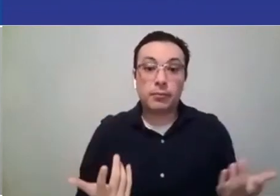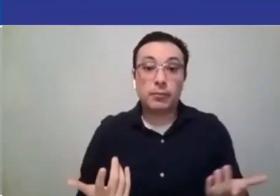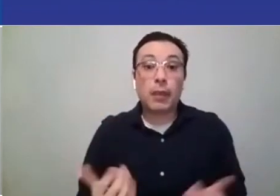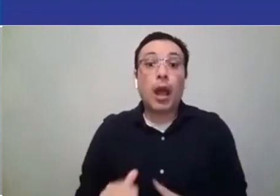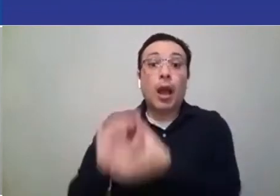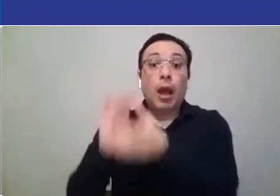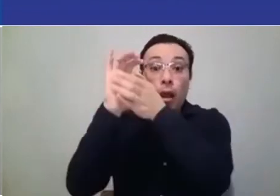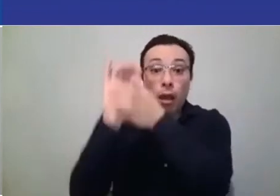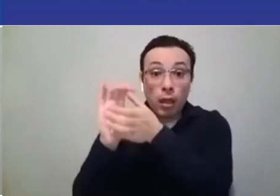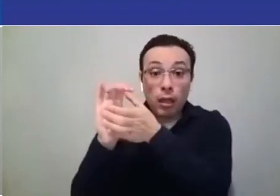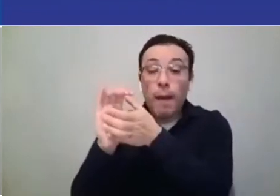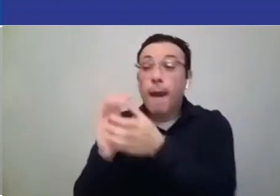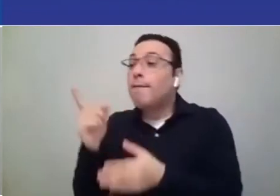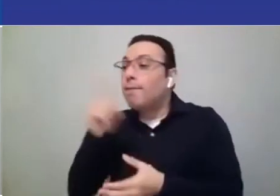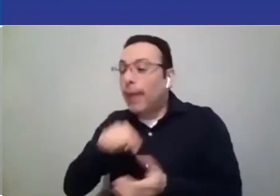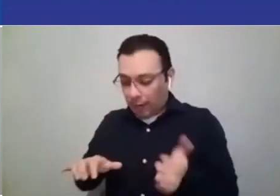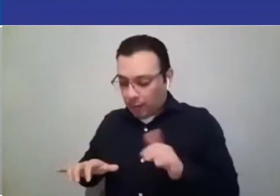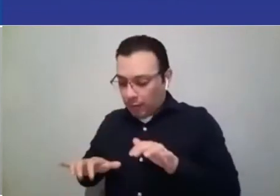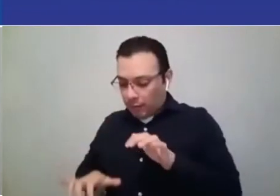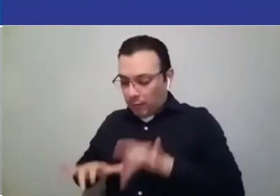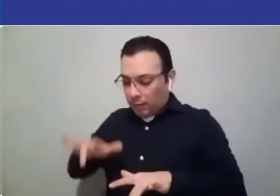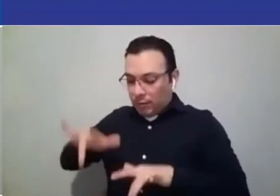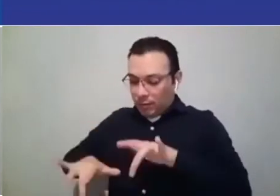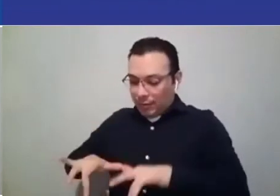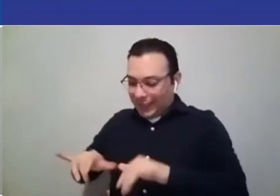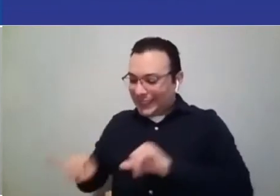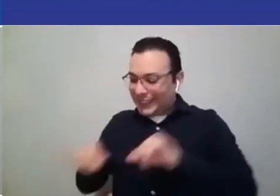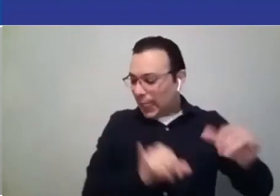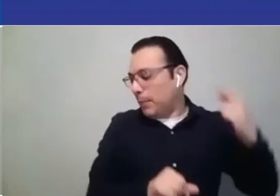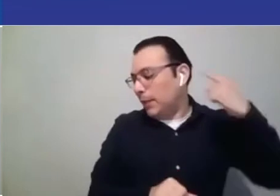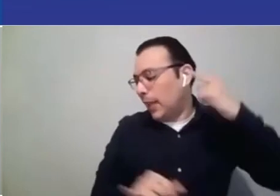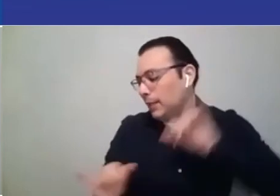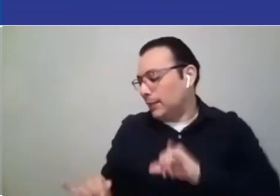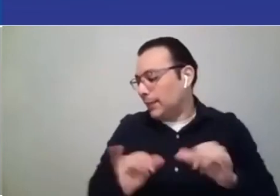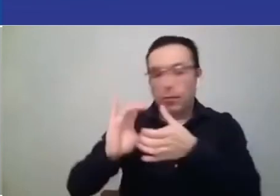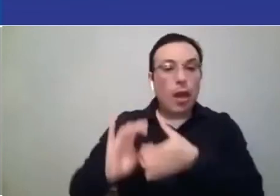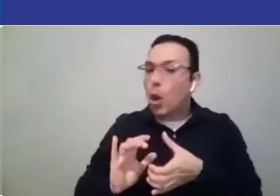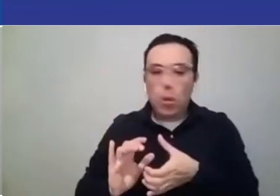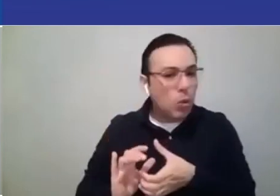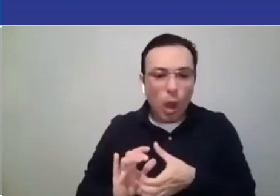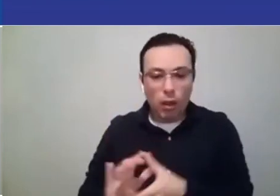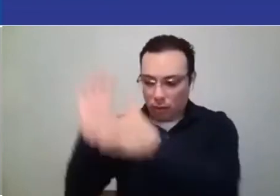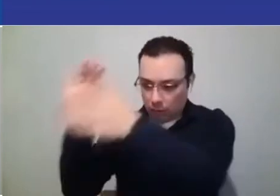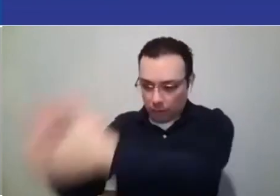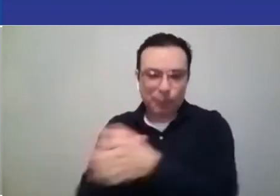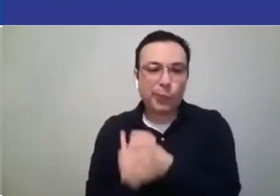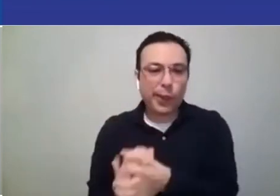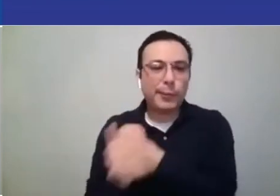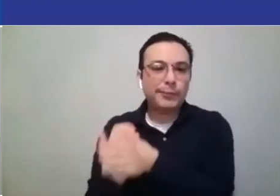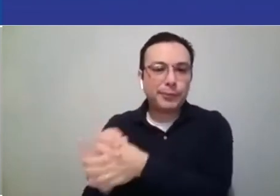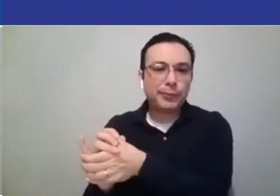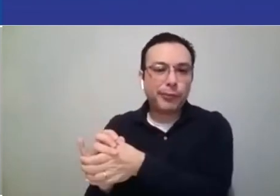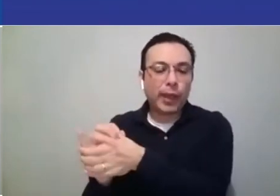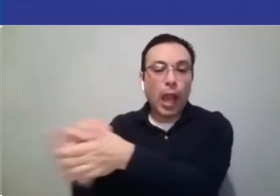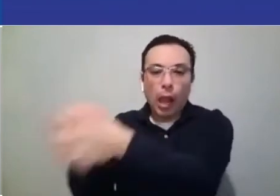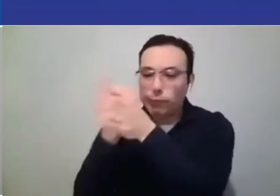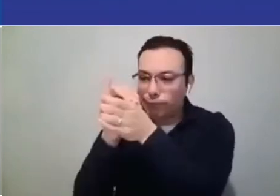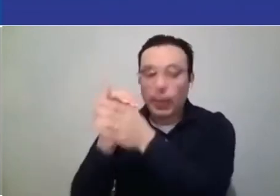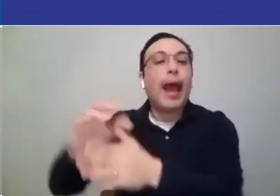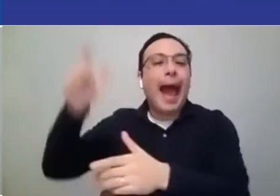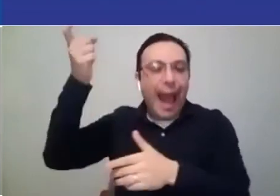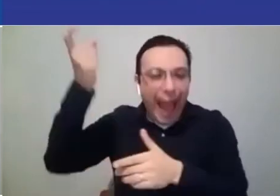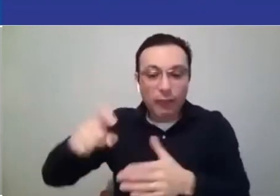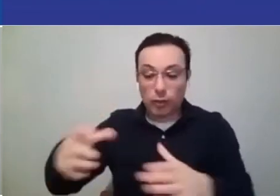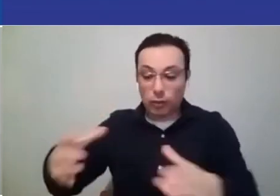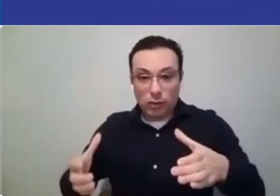have. If you're going to have a trumpet, it's got to be played. It cannot be synthesized. It's what it is. And so what we see here